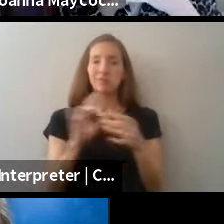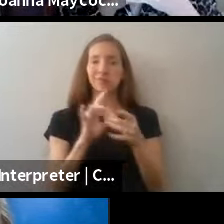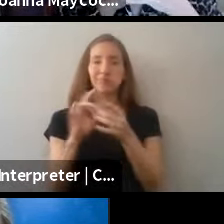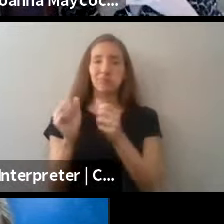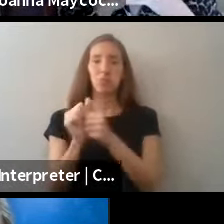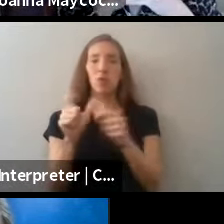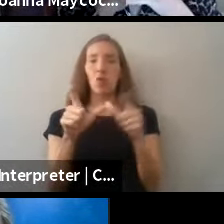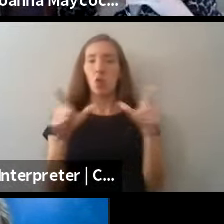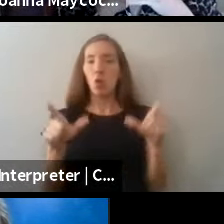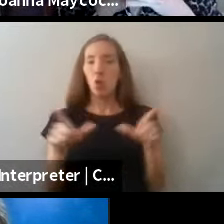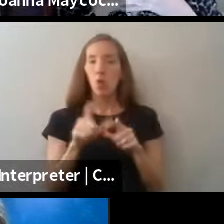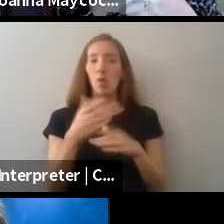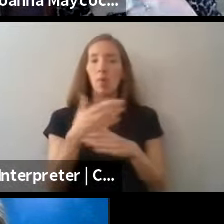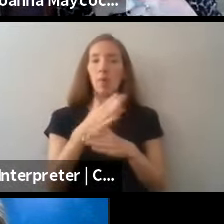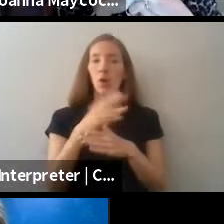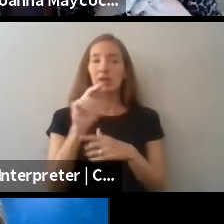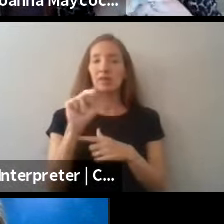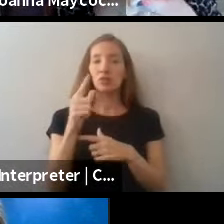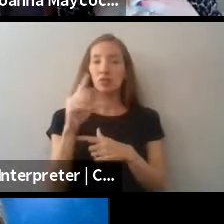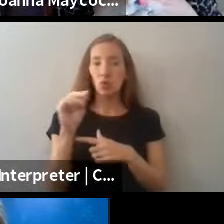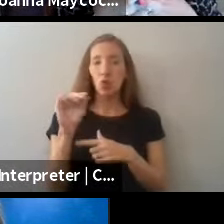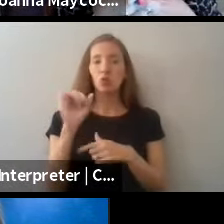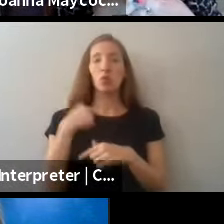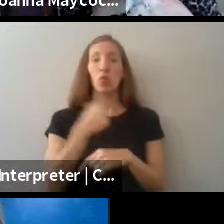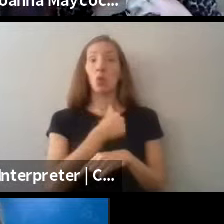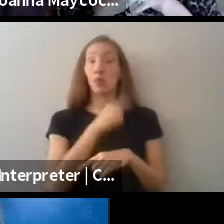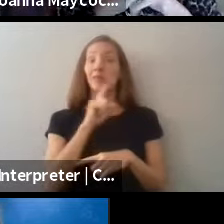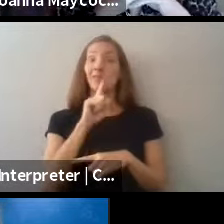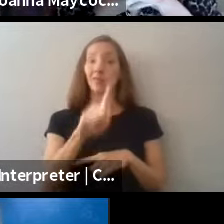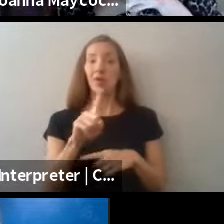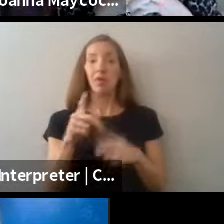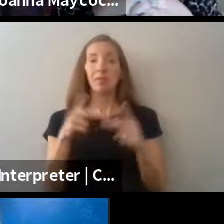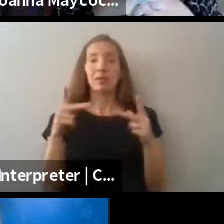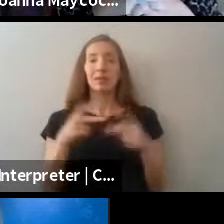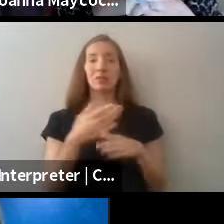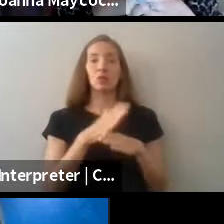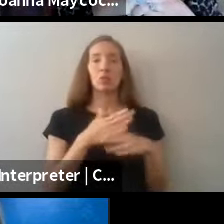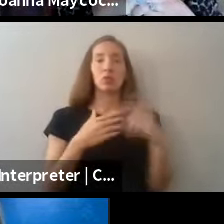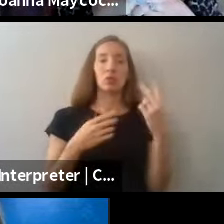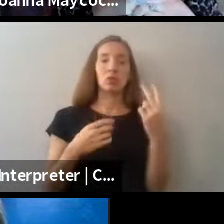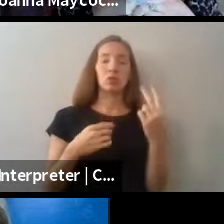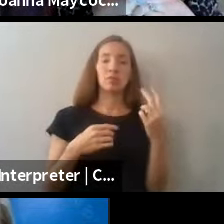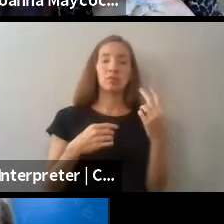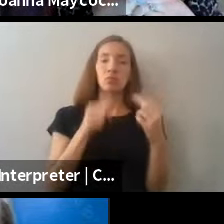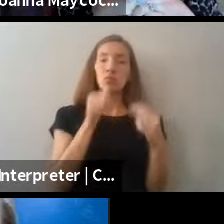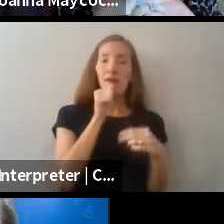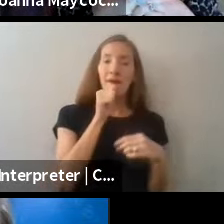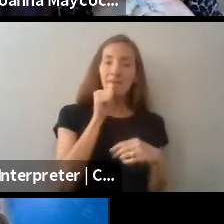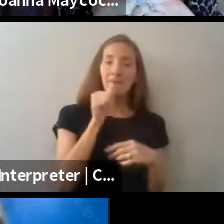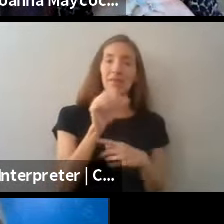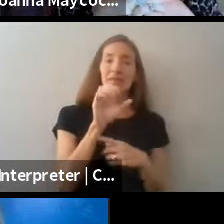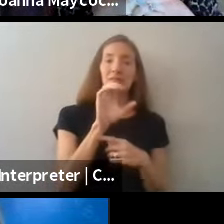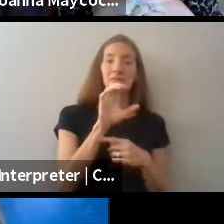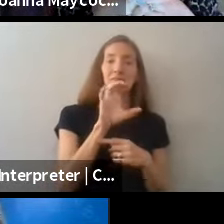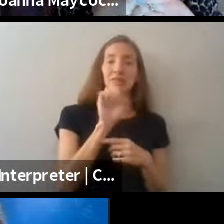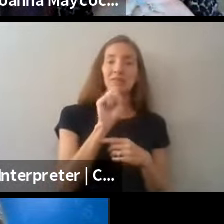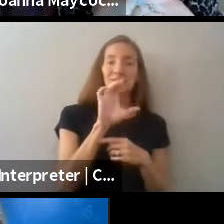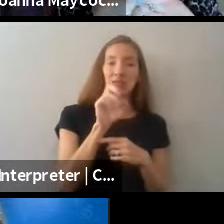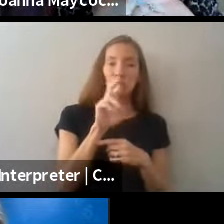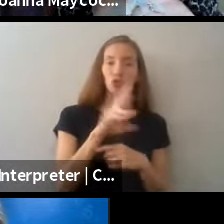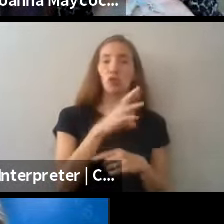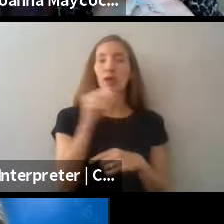really position between these two worlds, the private sector and the nonprofit sector. And the Caring Foundation has been involved